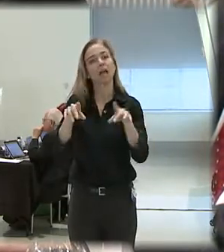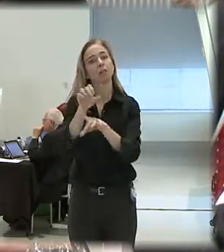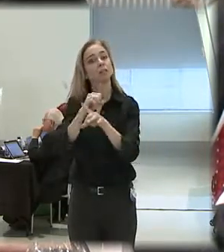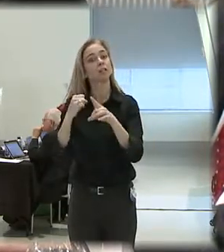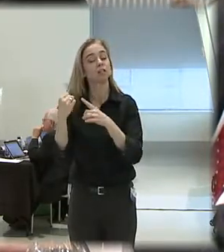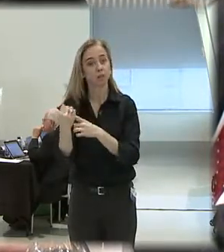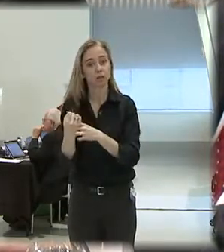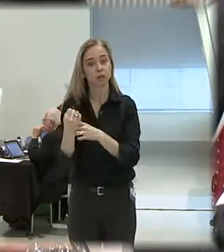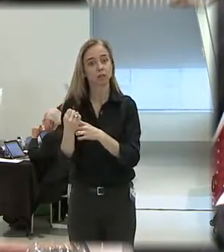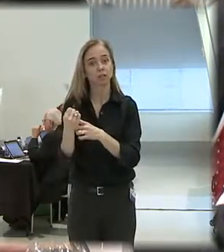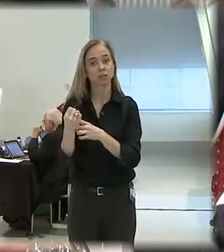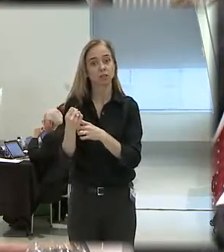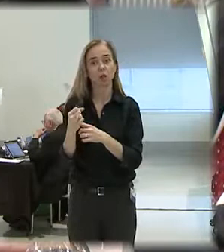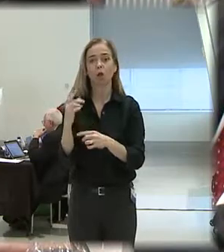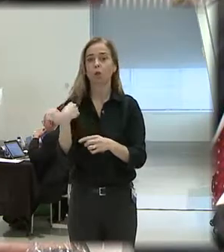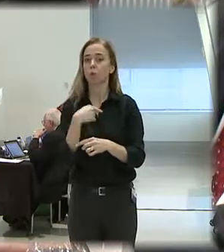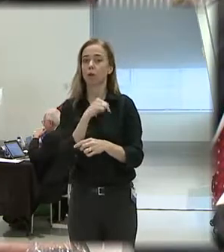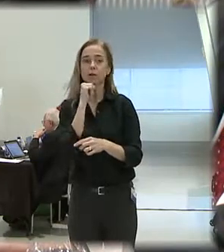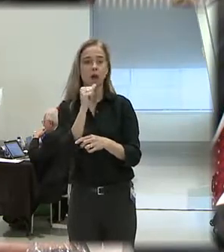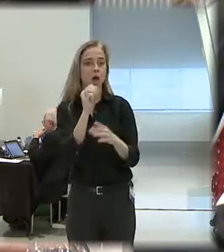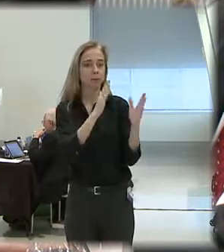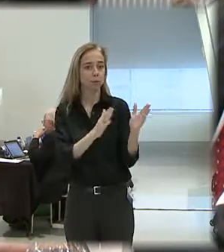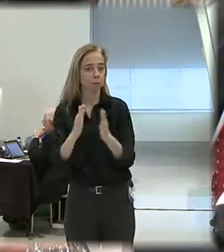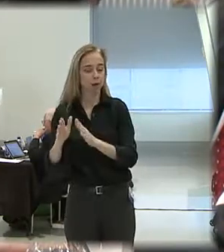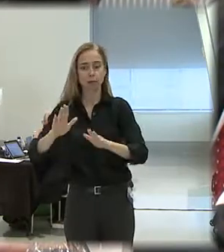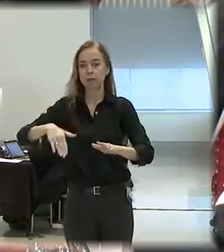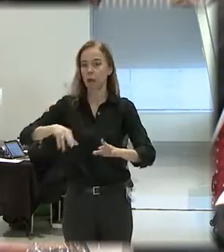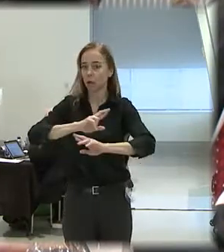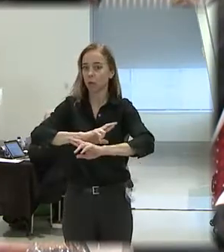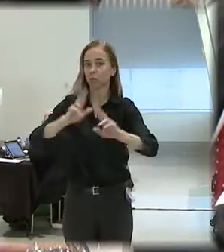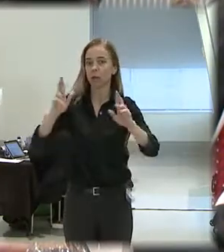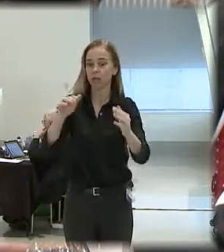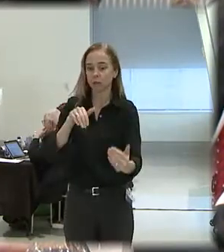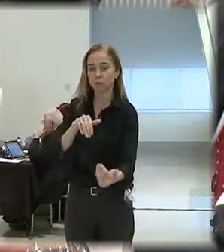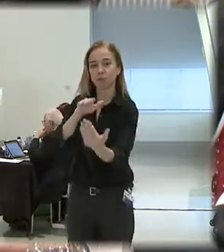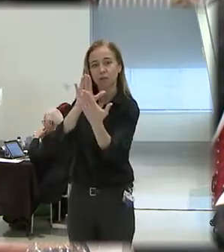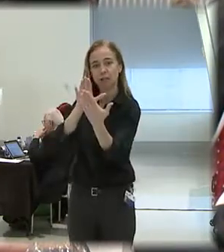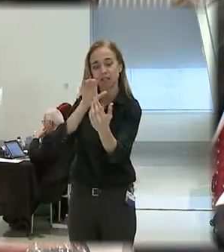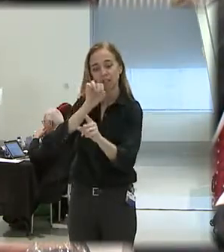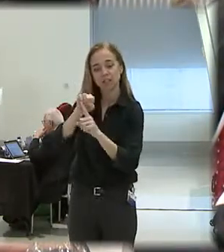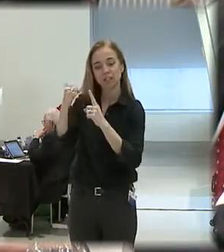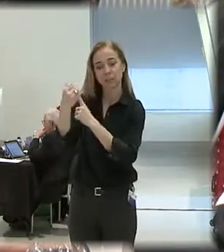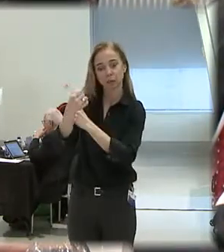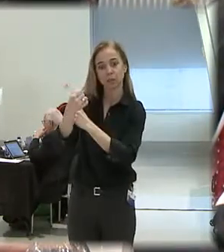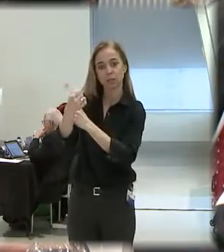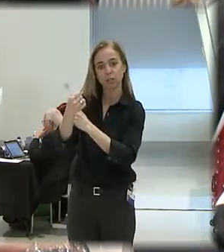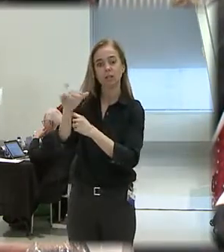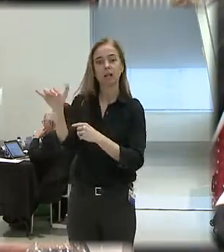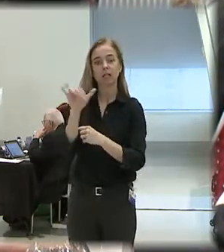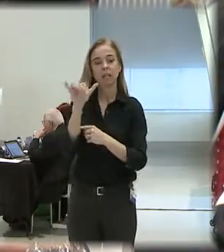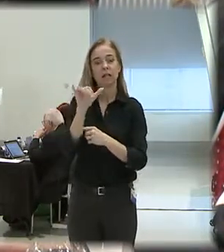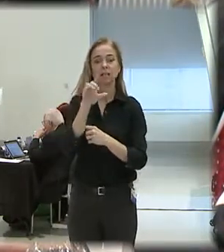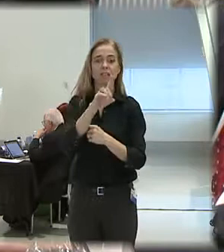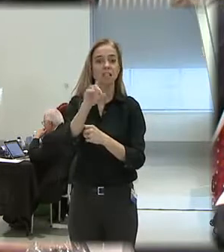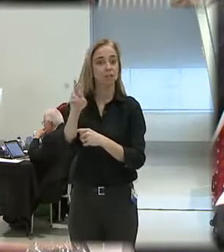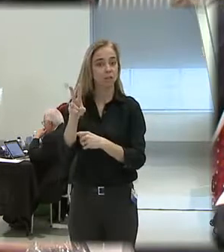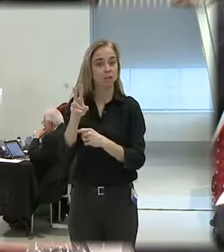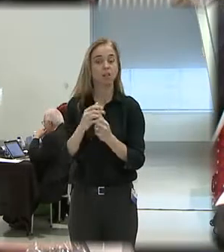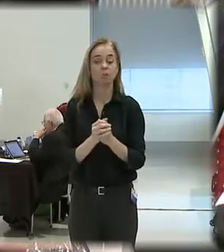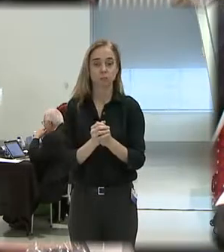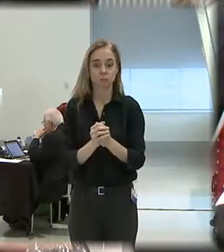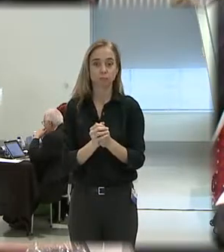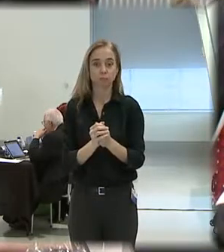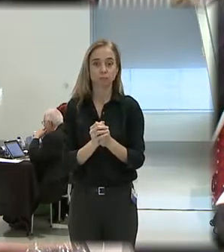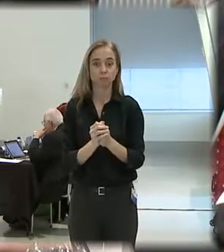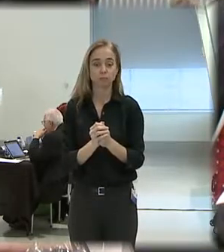where officers aren't prepared, aren't ready to go and face a situation such as a domestic where there's always